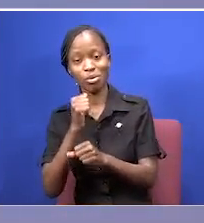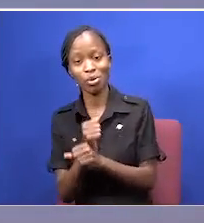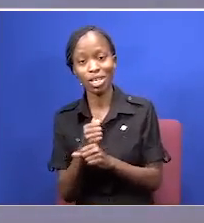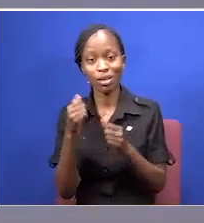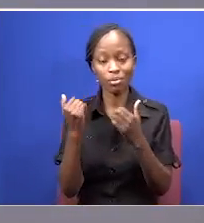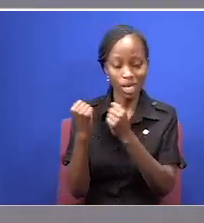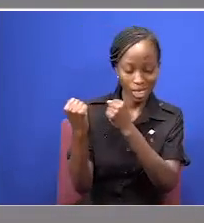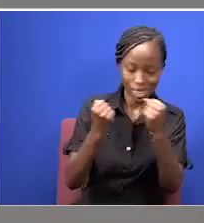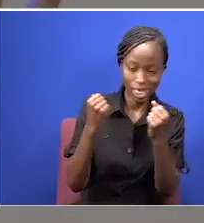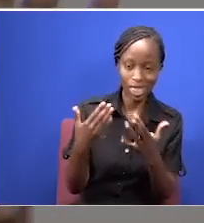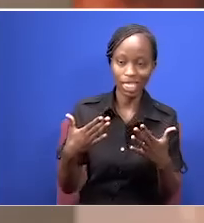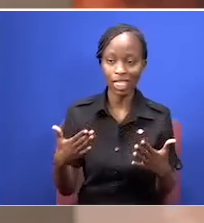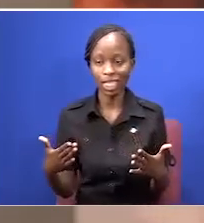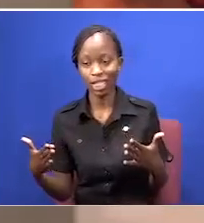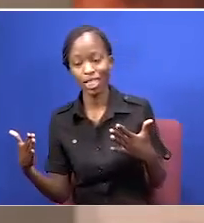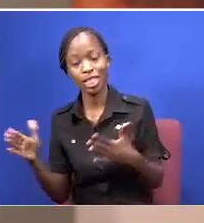are you ready